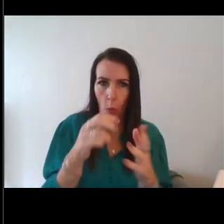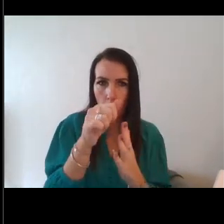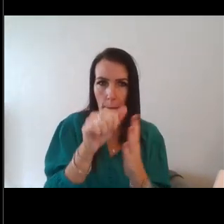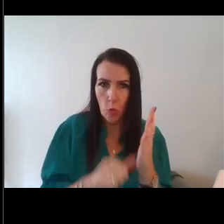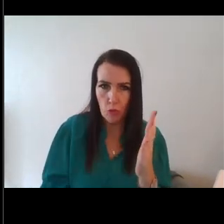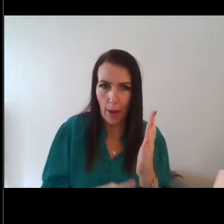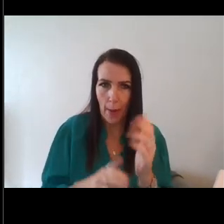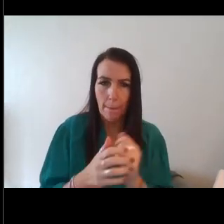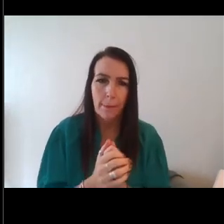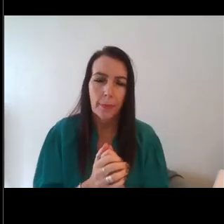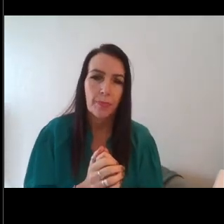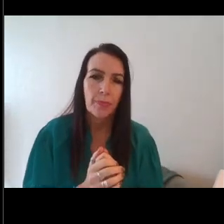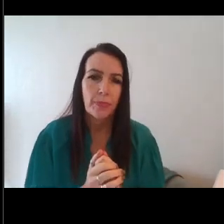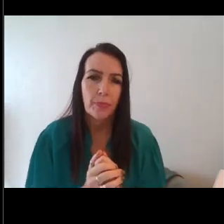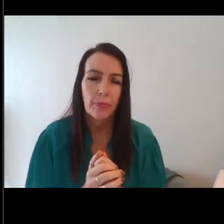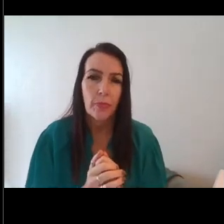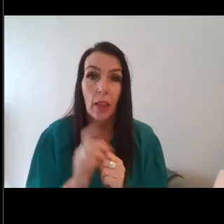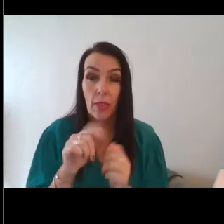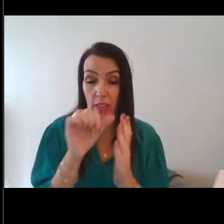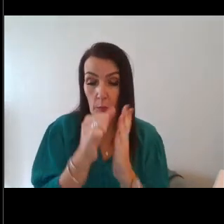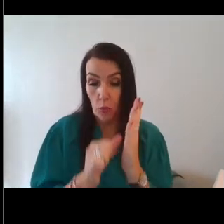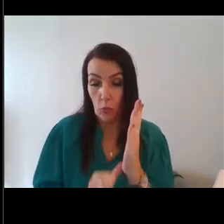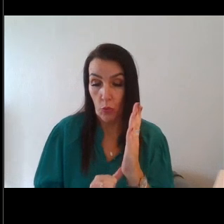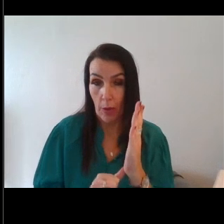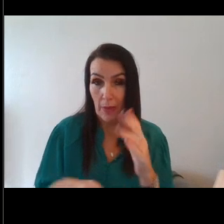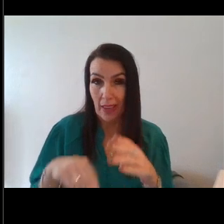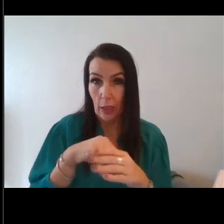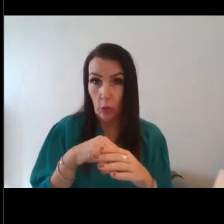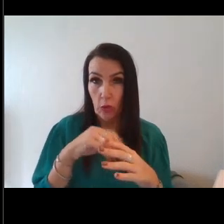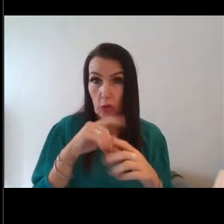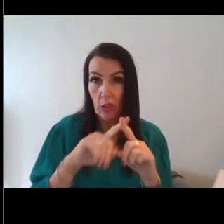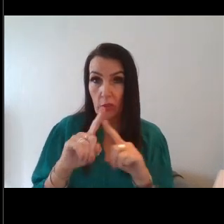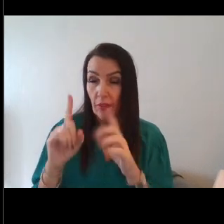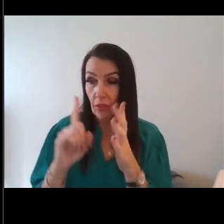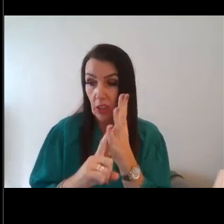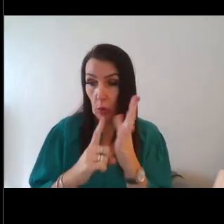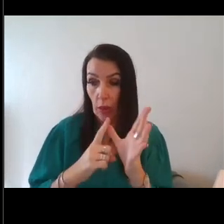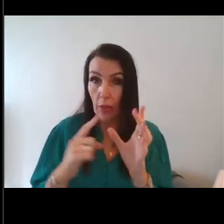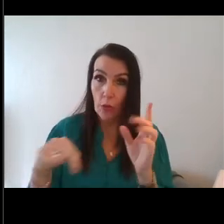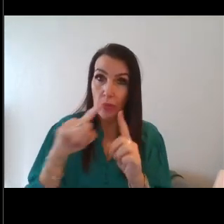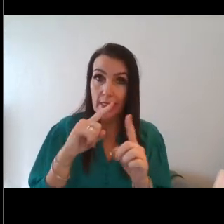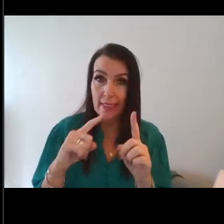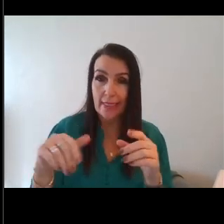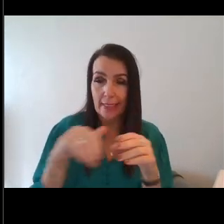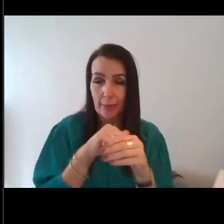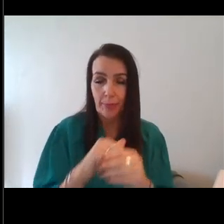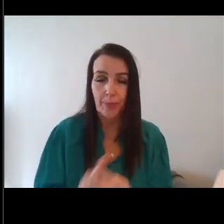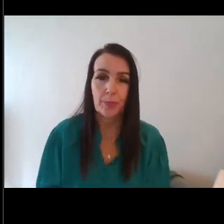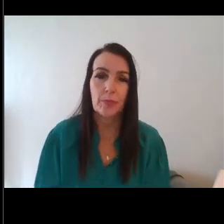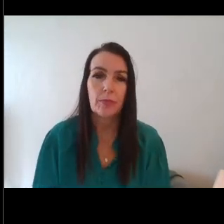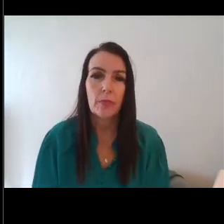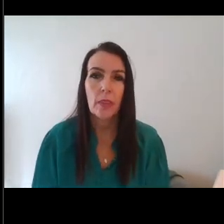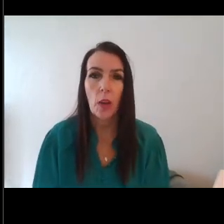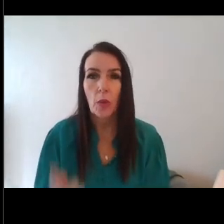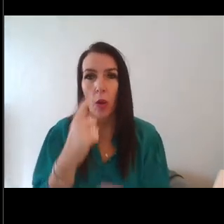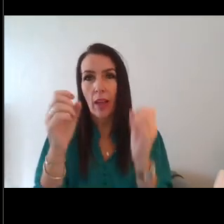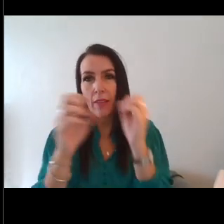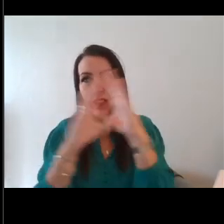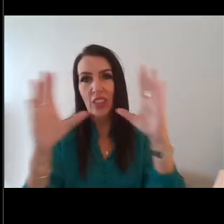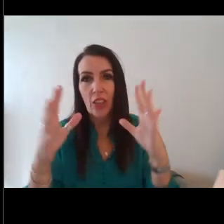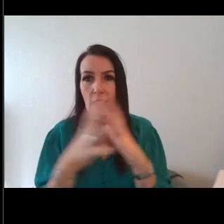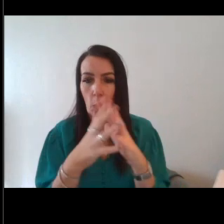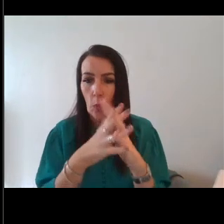domestic retrofit. And this program encompasses all of the combined authorities' activity on domestic retrofit. So there's a vision that everyone in West Yorkshire